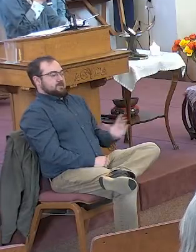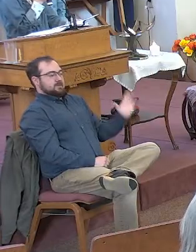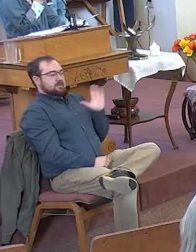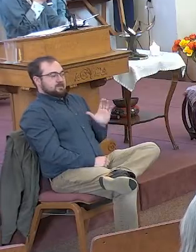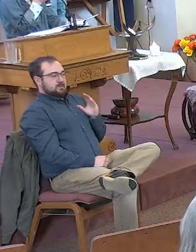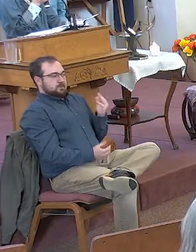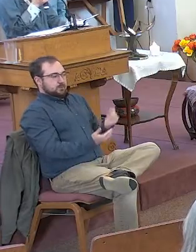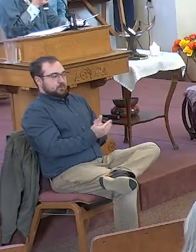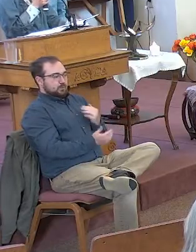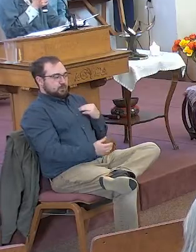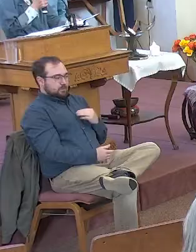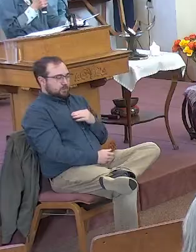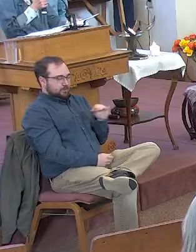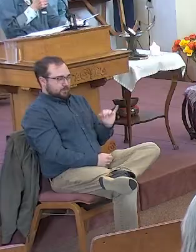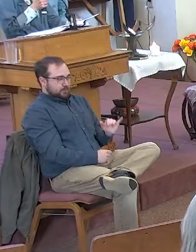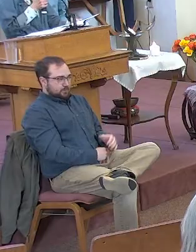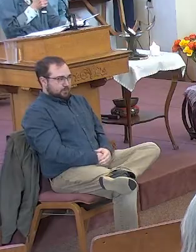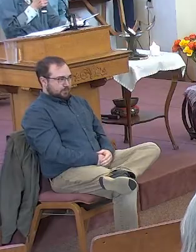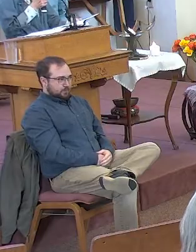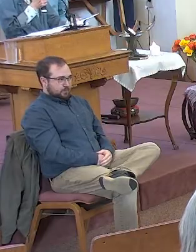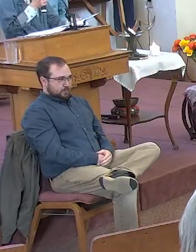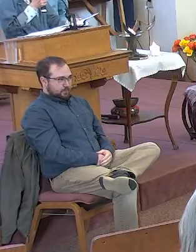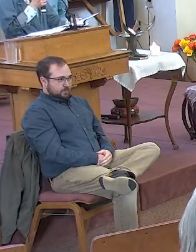member once?